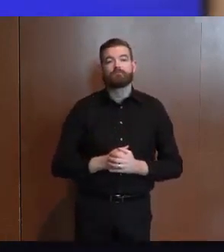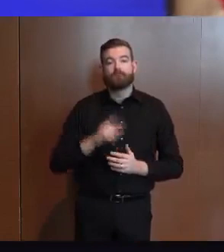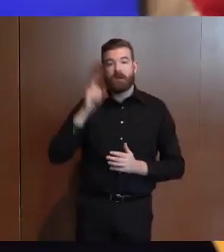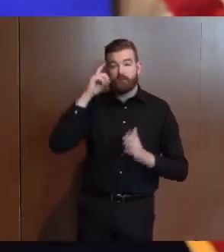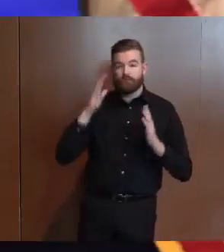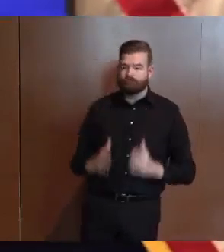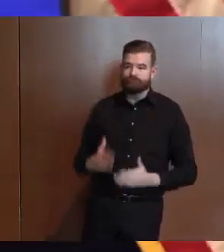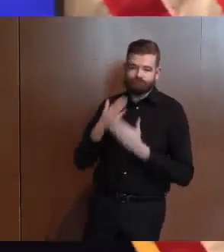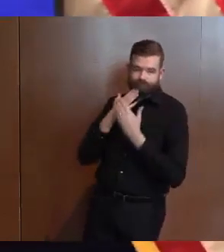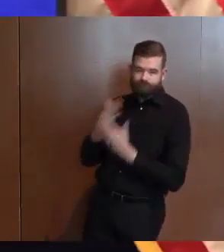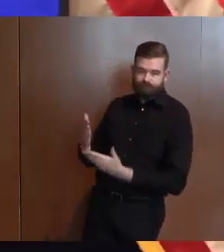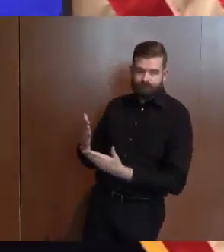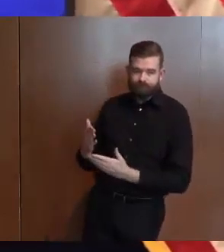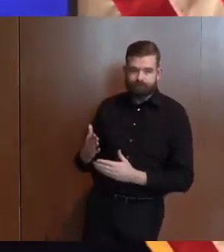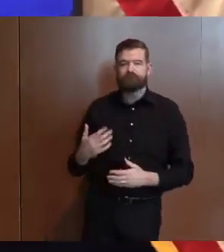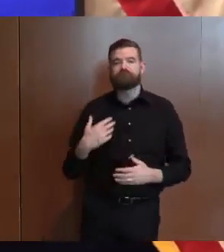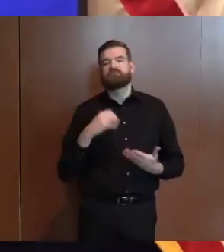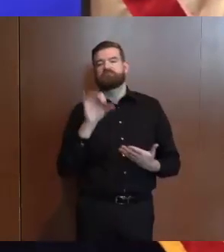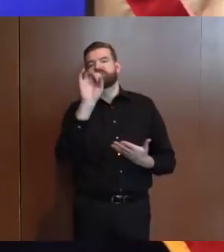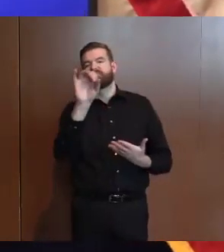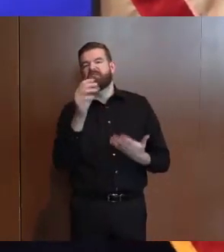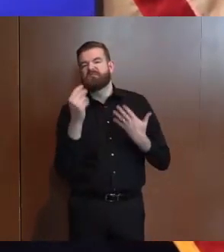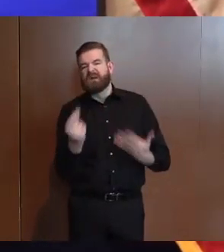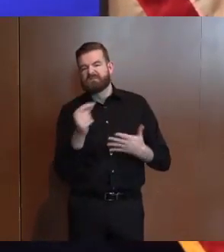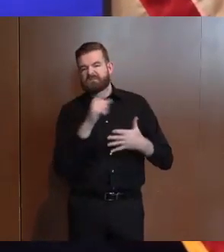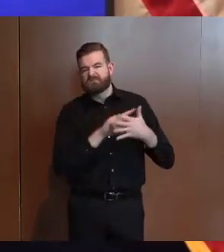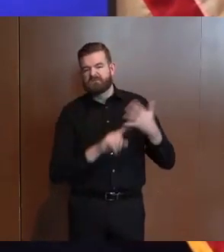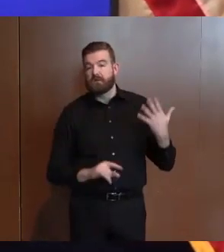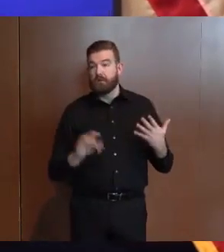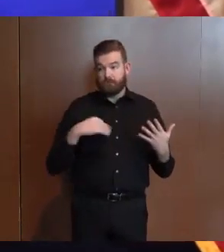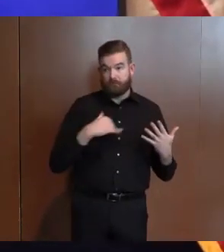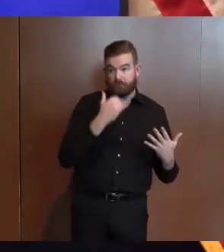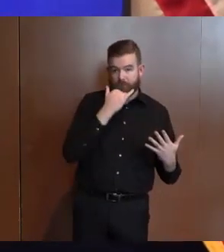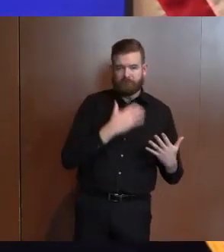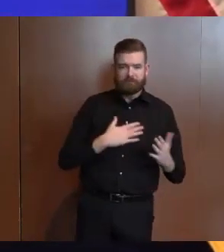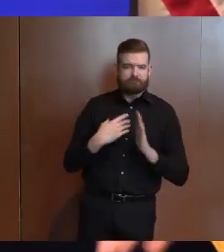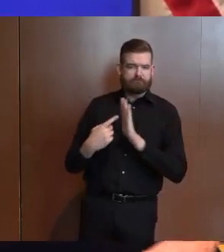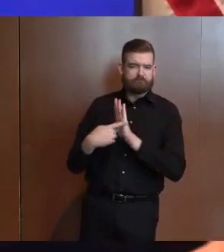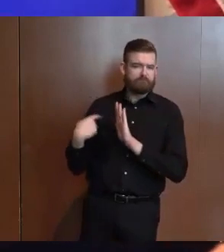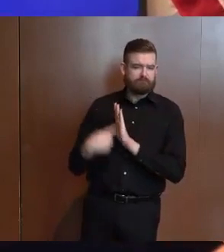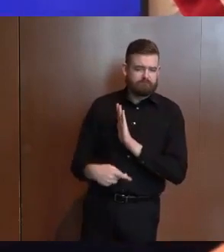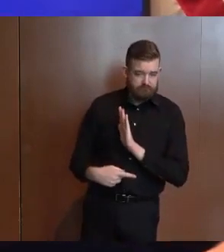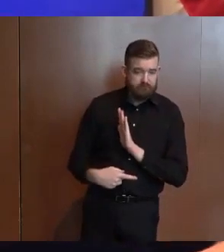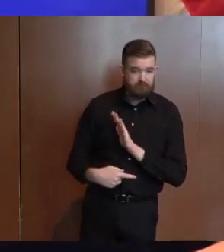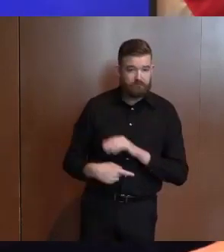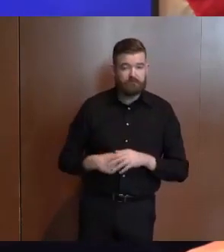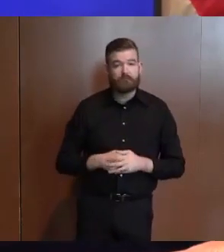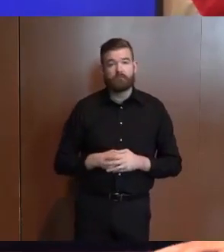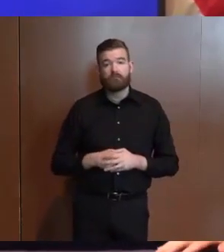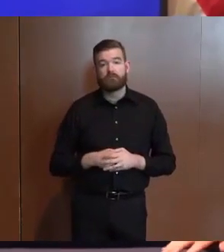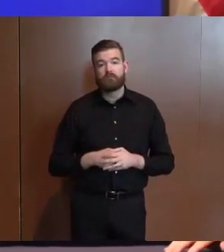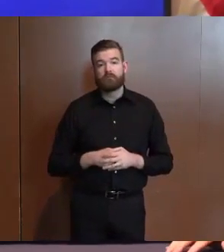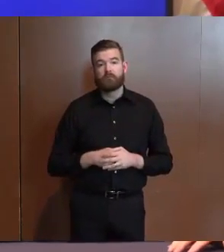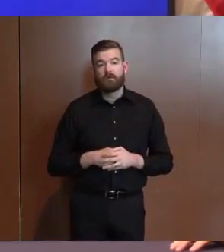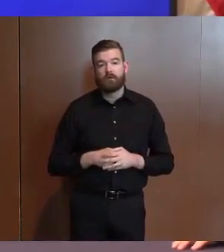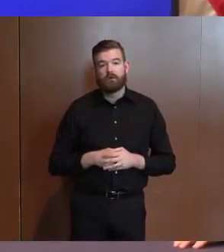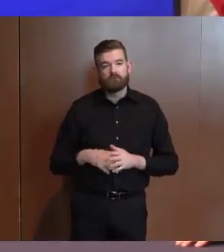thank you. A couple of quick points for everybody. Again, tell me if I've got these, if I'm I have your blessing on this,